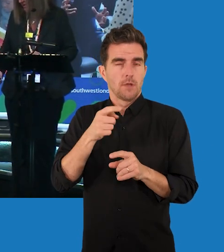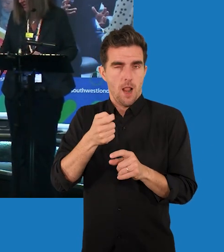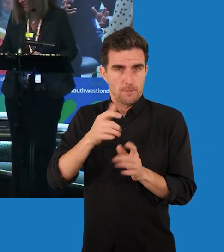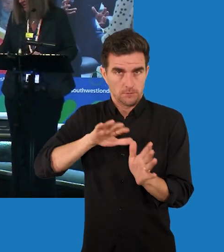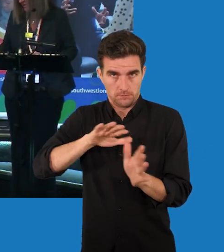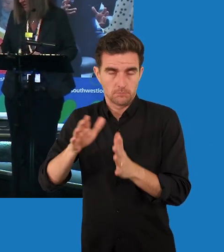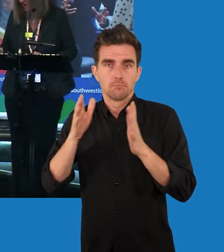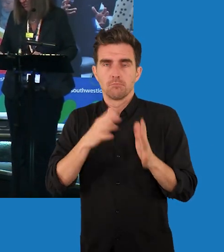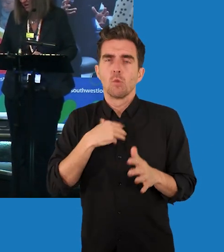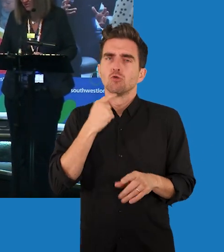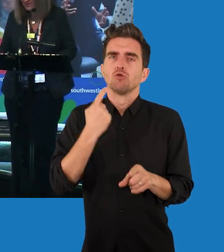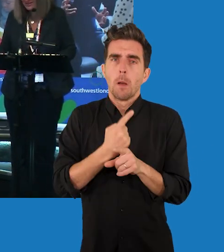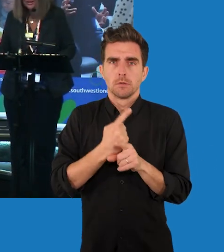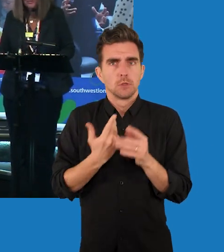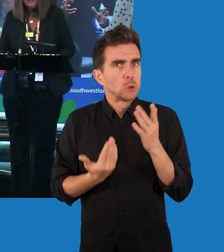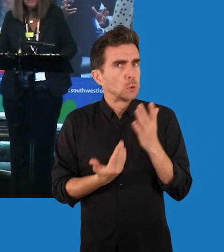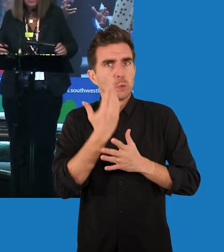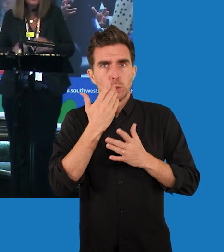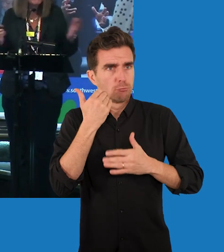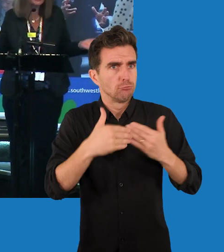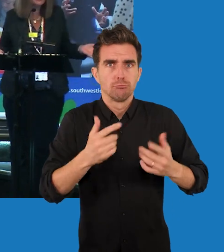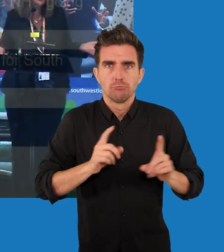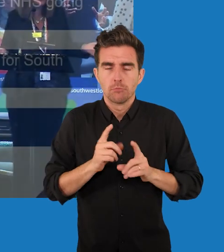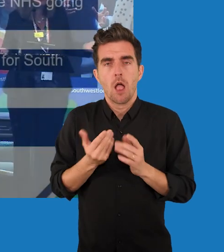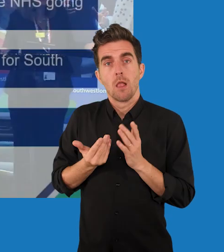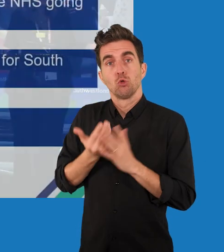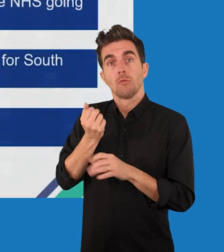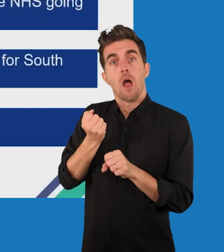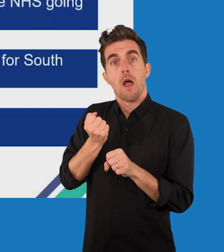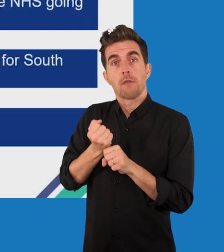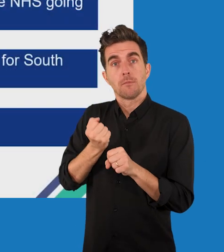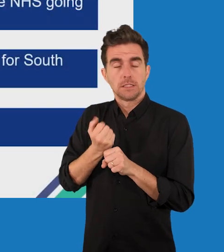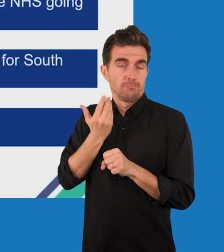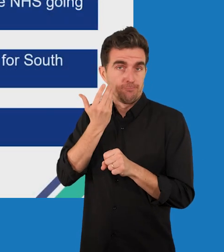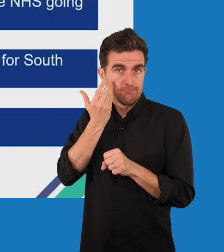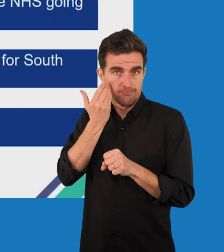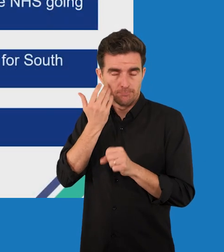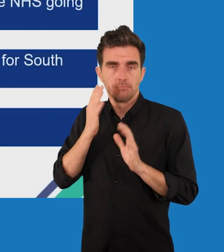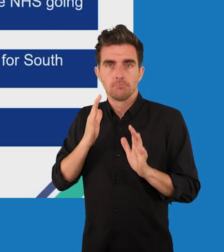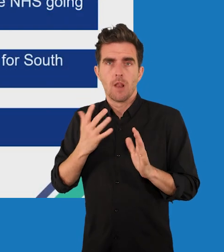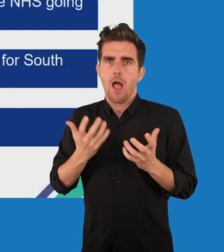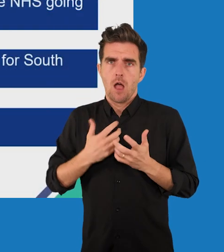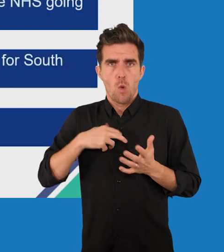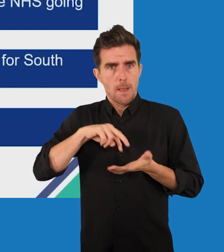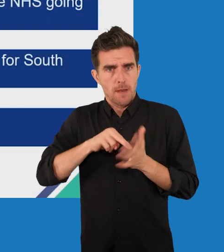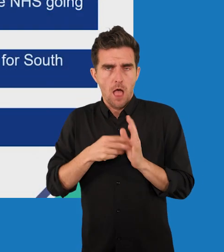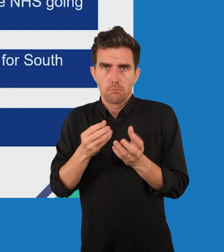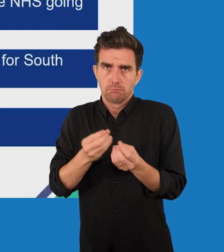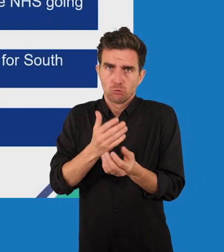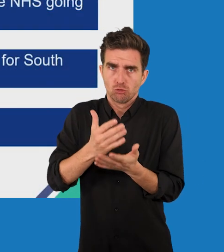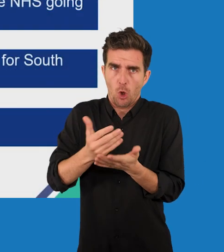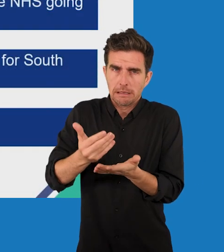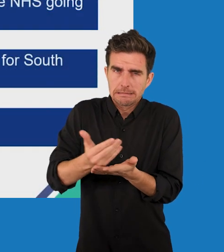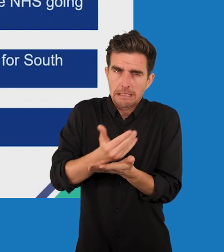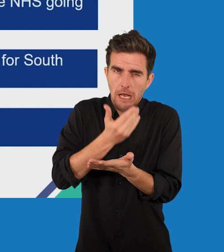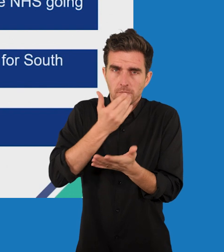bit about the new direction of the new government that's come in recently, but also how we plan to ensure